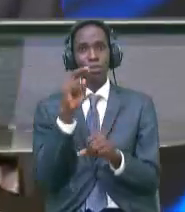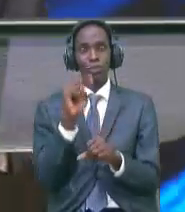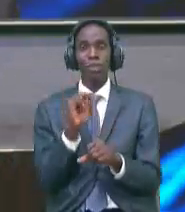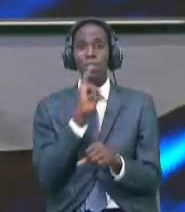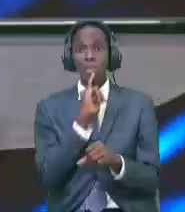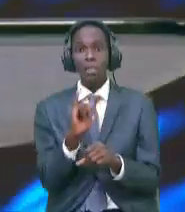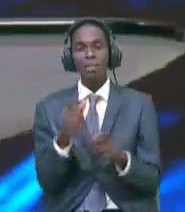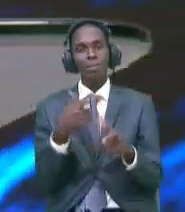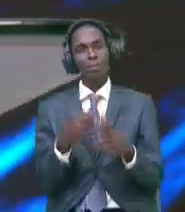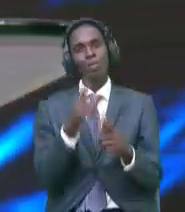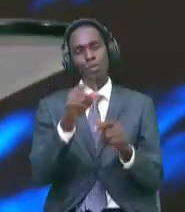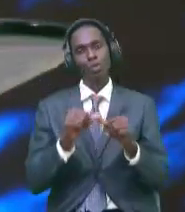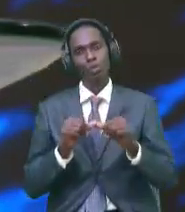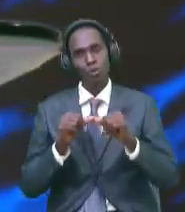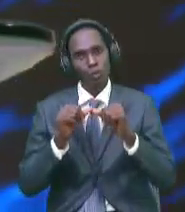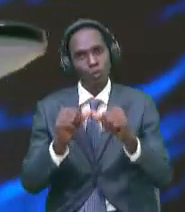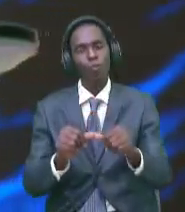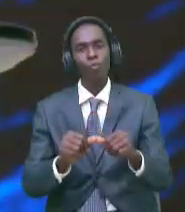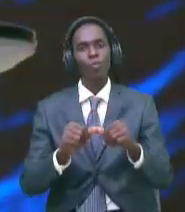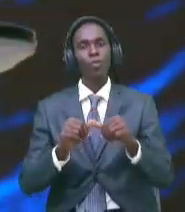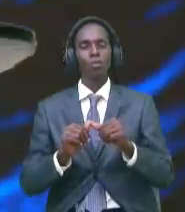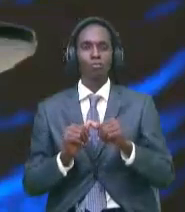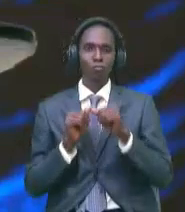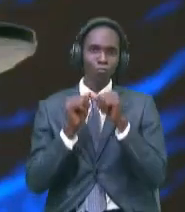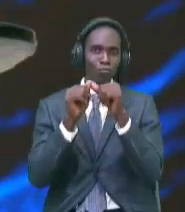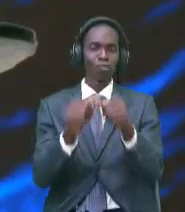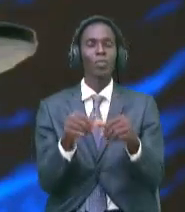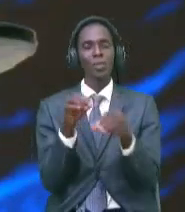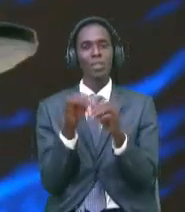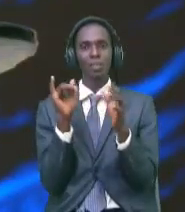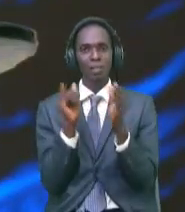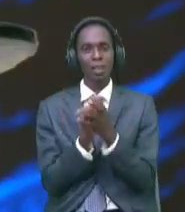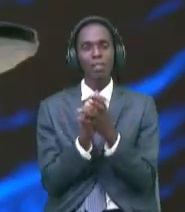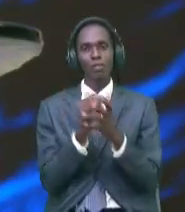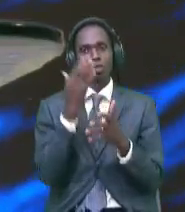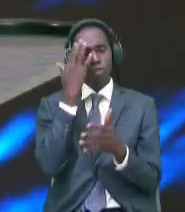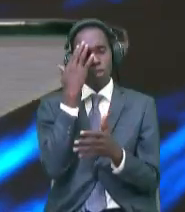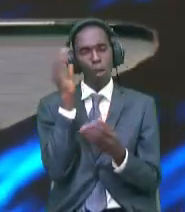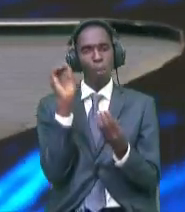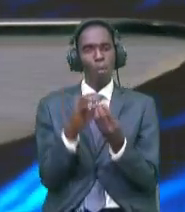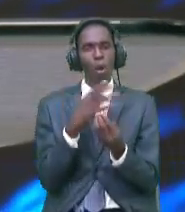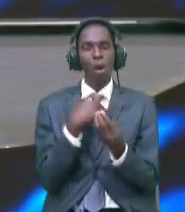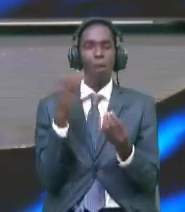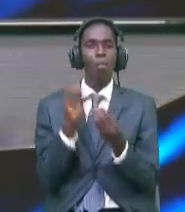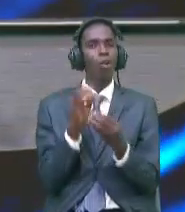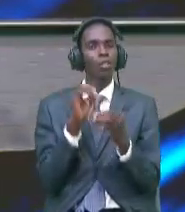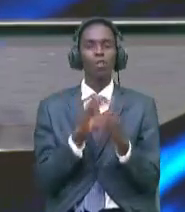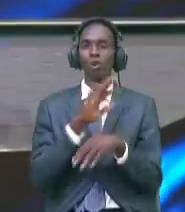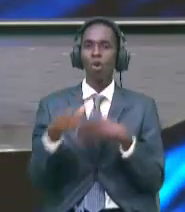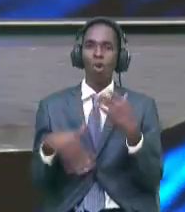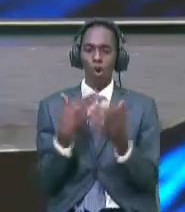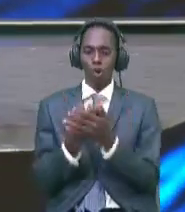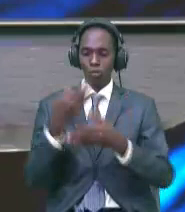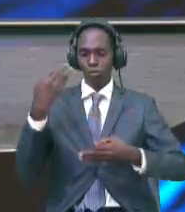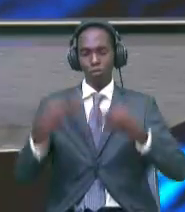you abound in that knowledge more and more, and in all judgment. And then